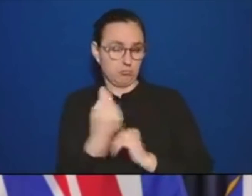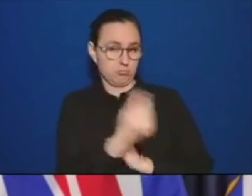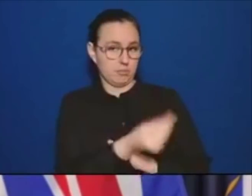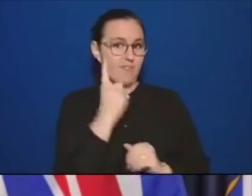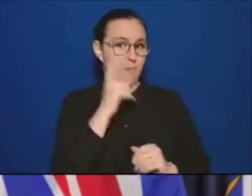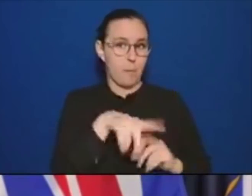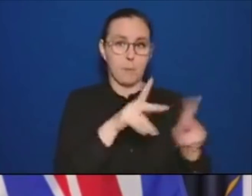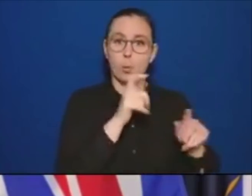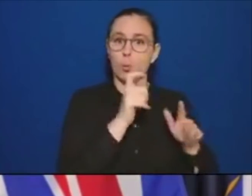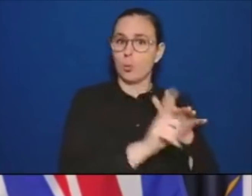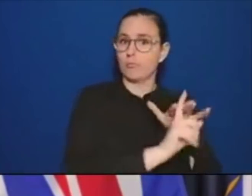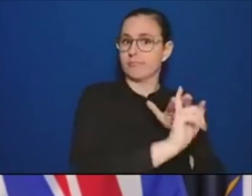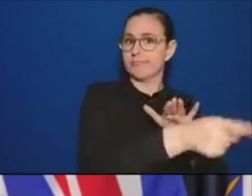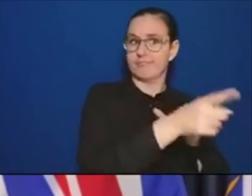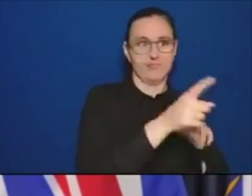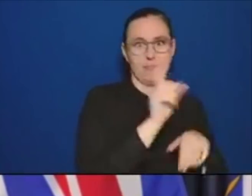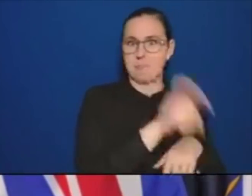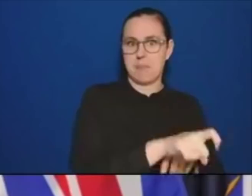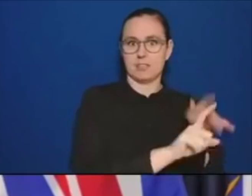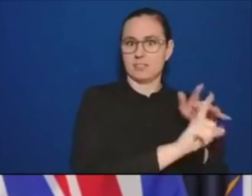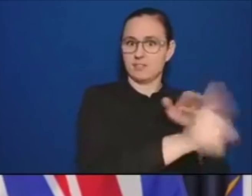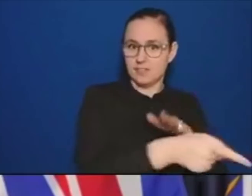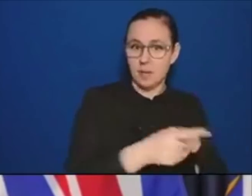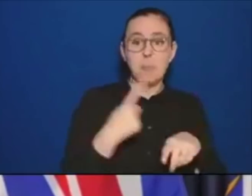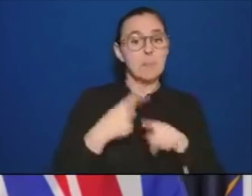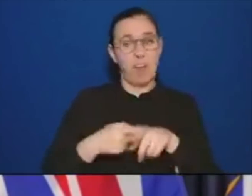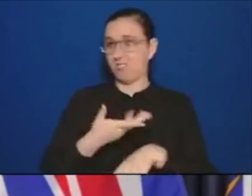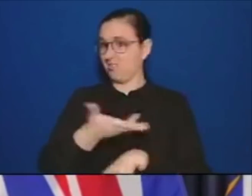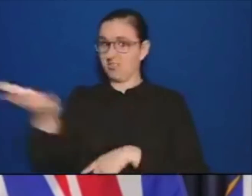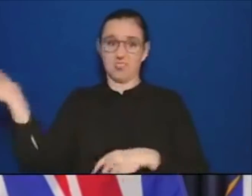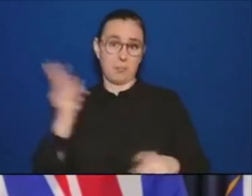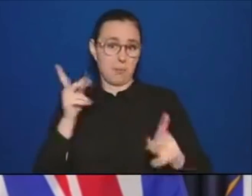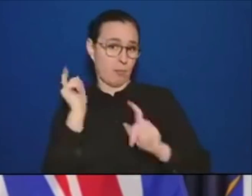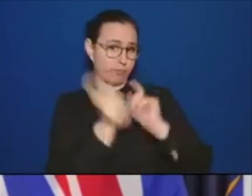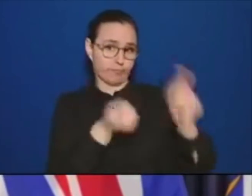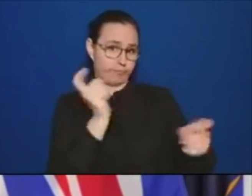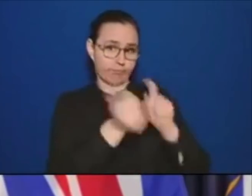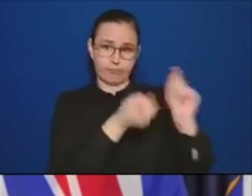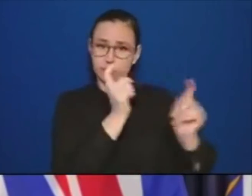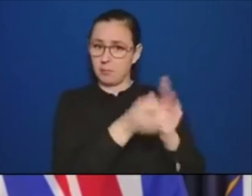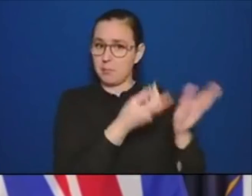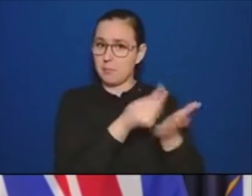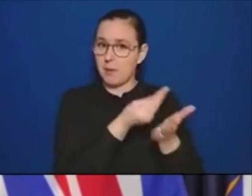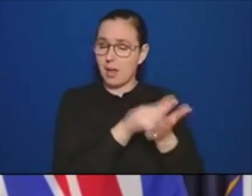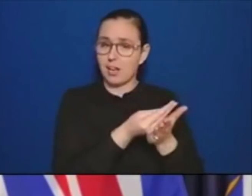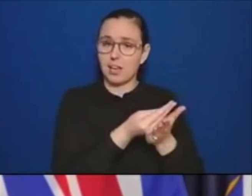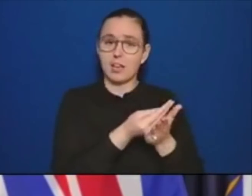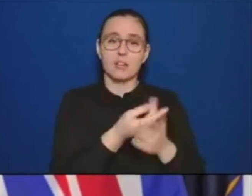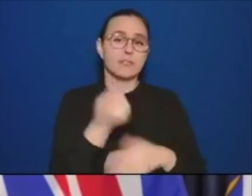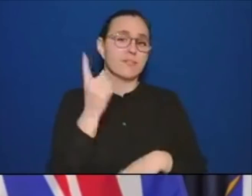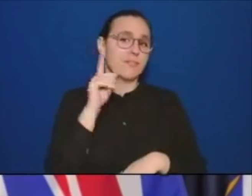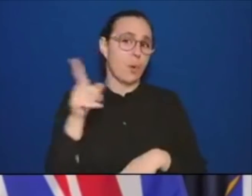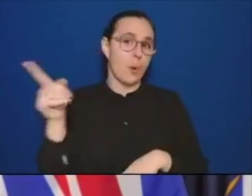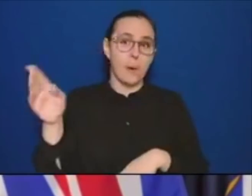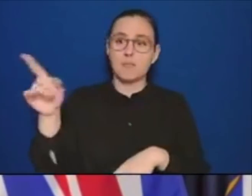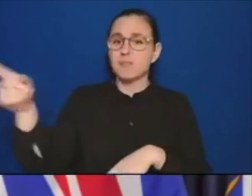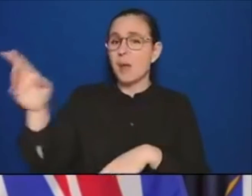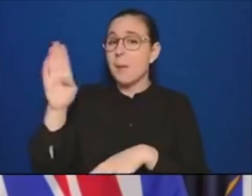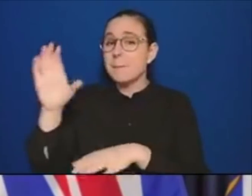the Red Cross, the United Way, BC liquor stores, food banks, and other trusted